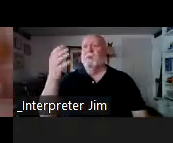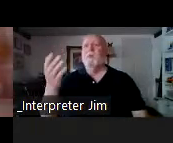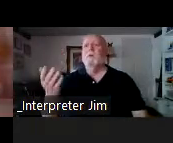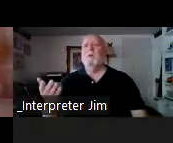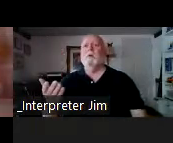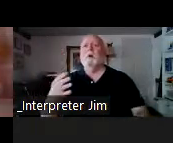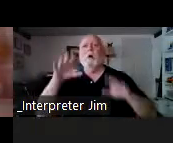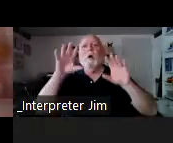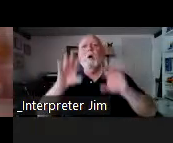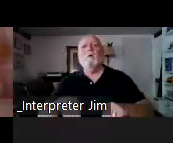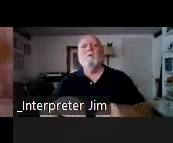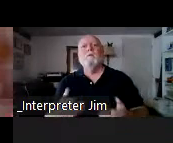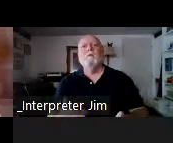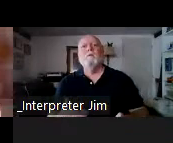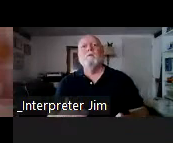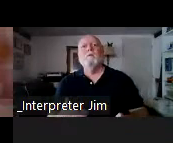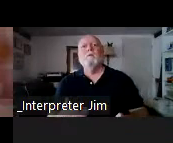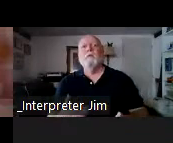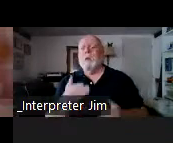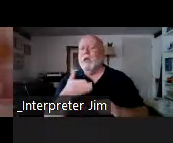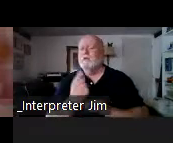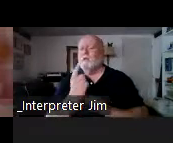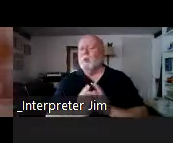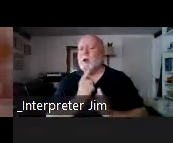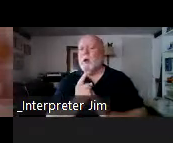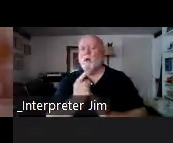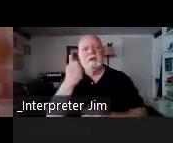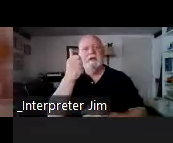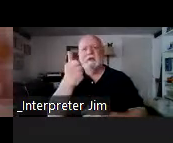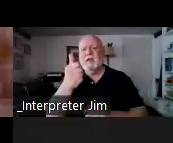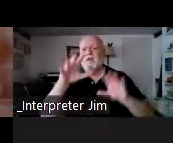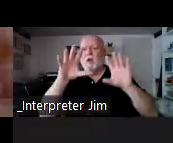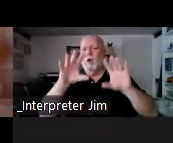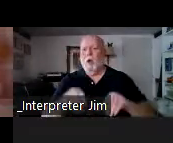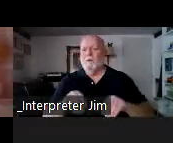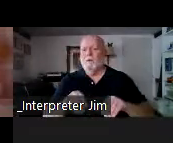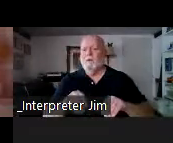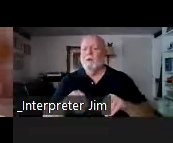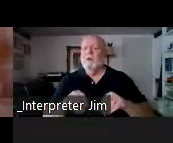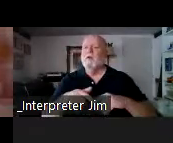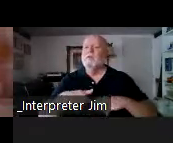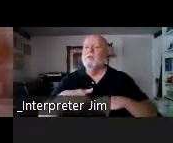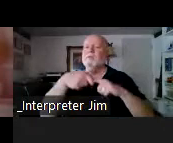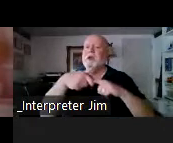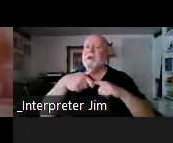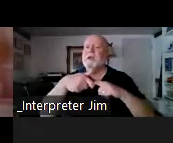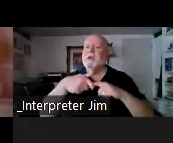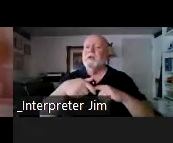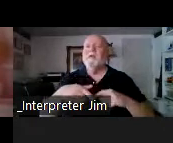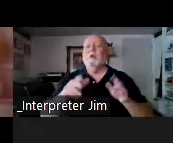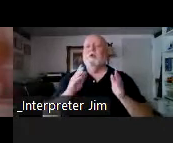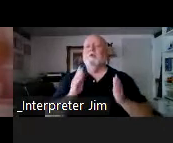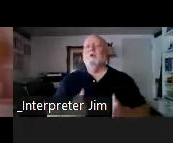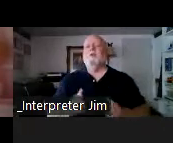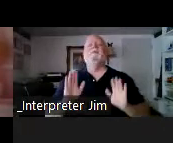who's gambling, like after an hour, I want it to shut off, and having that shut off moment and walking around can be really